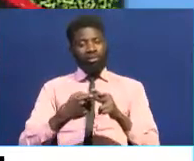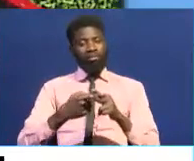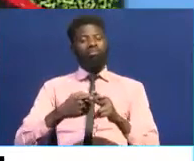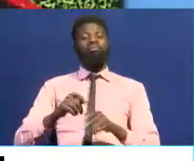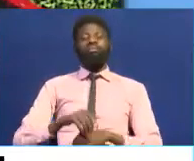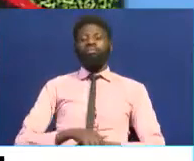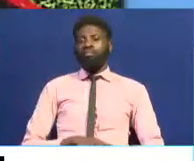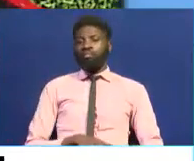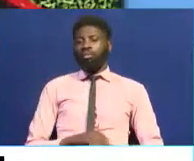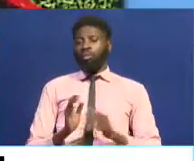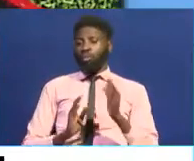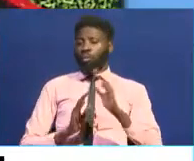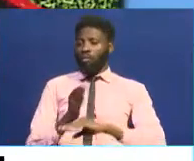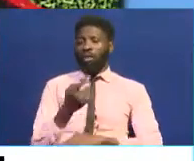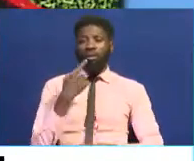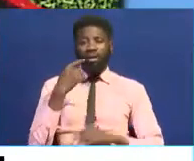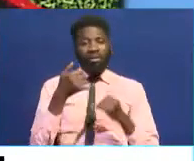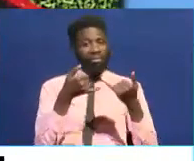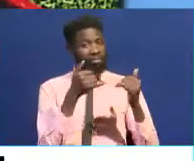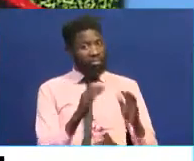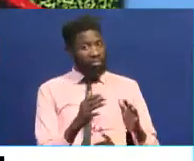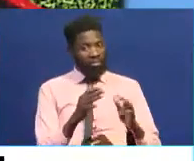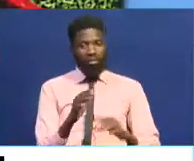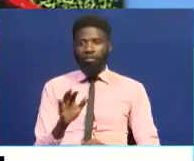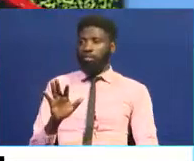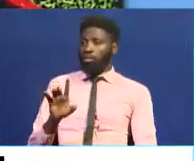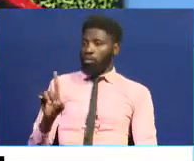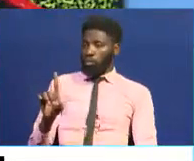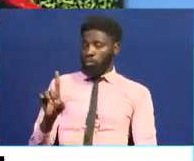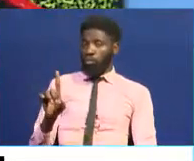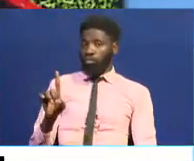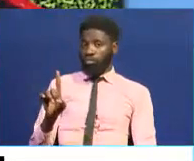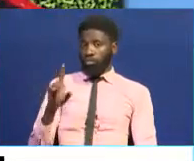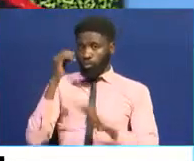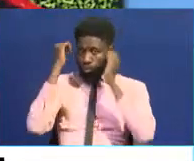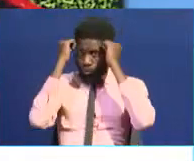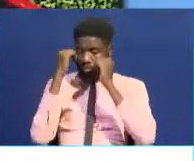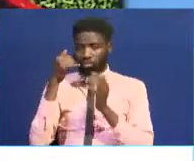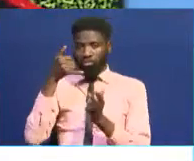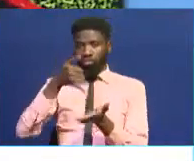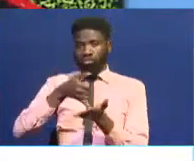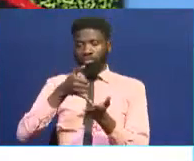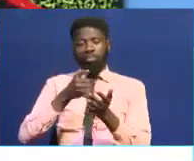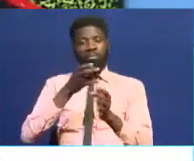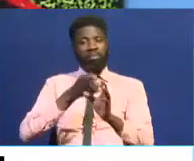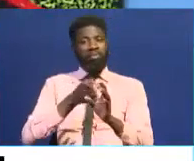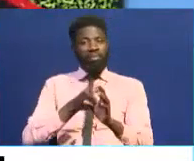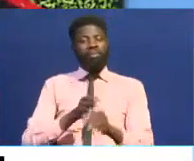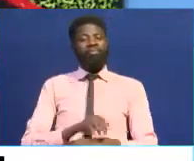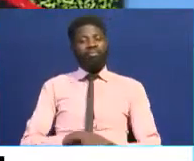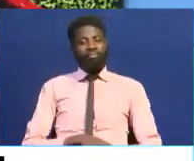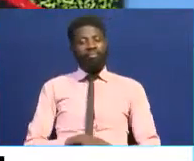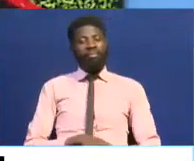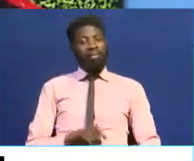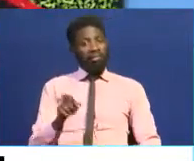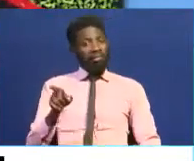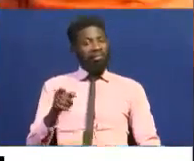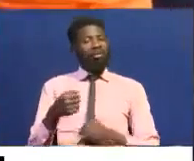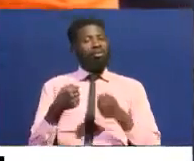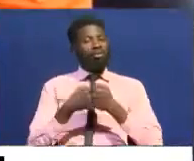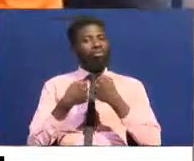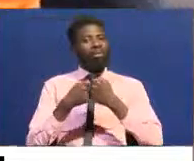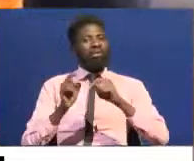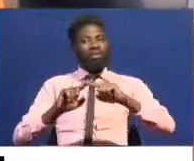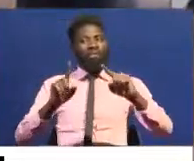with more than 100 players, including 51 students, in action. The tournament is one among a series of tournaments that will